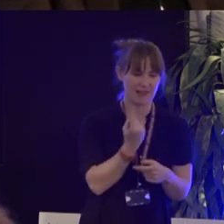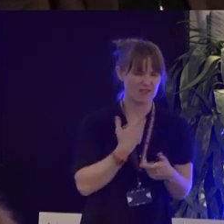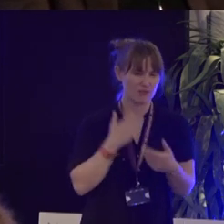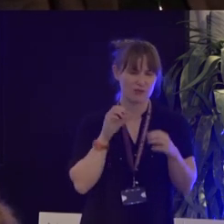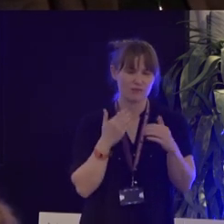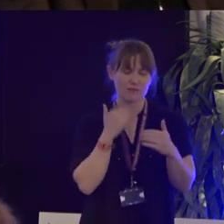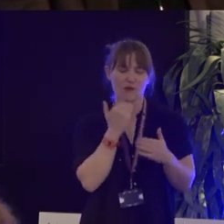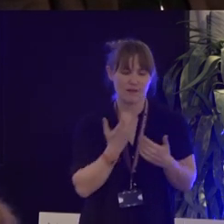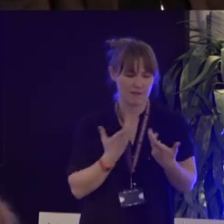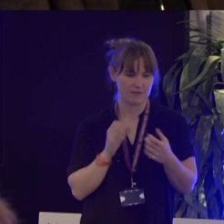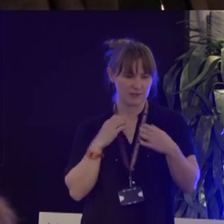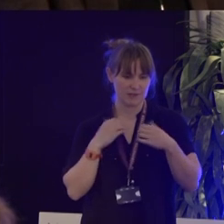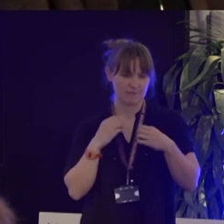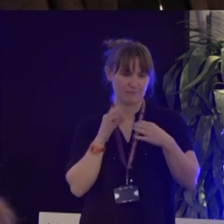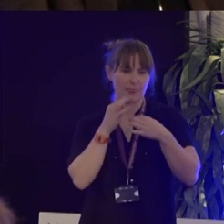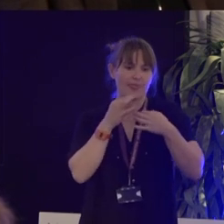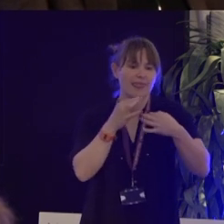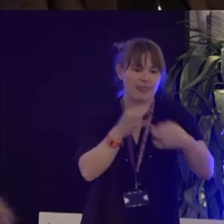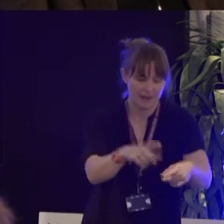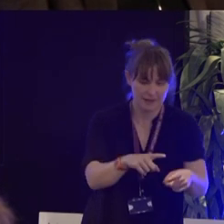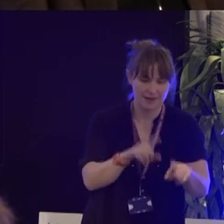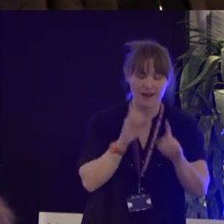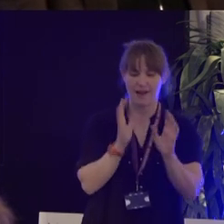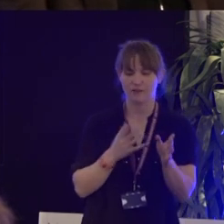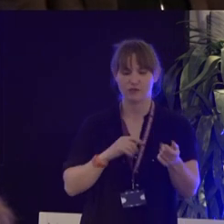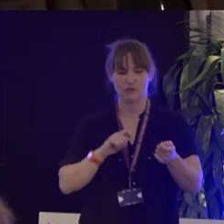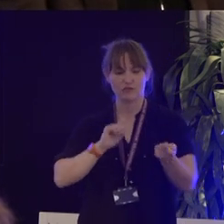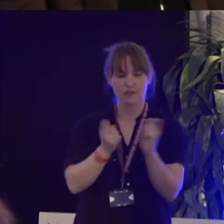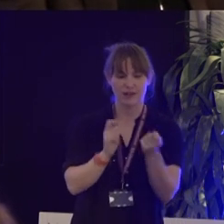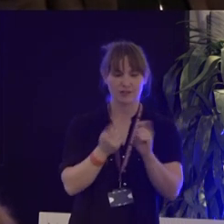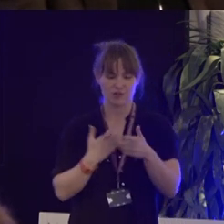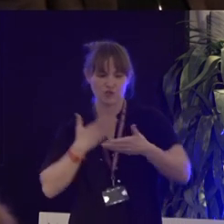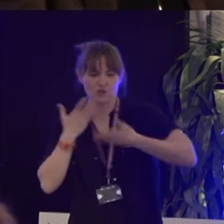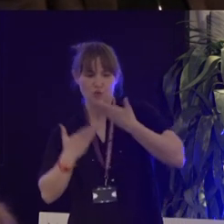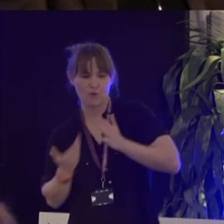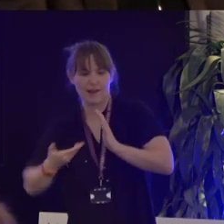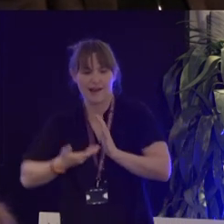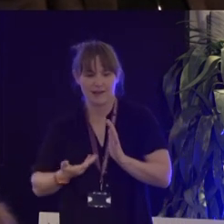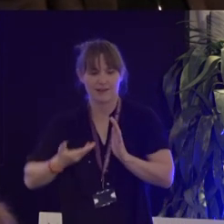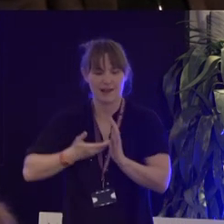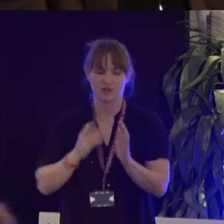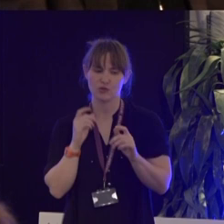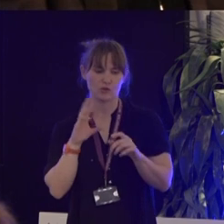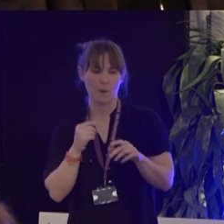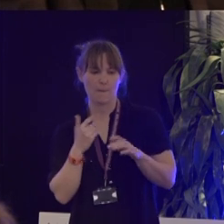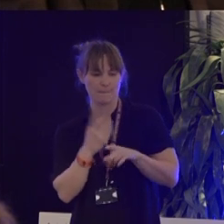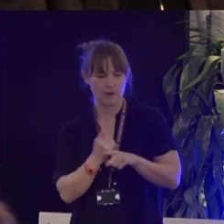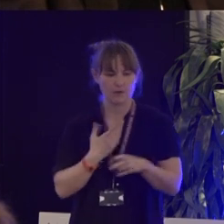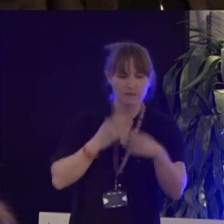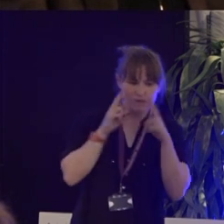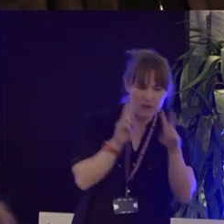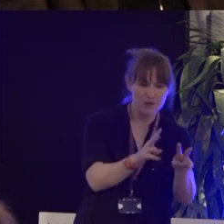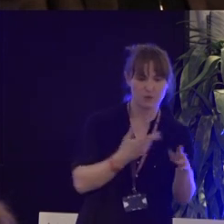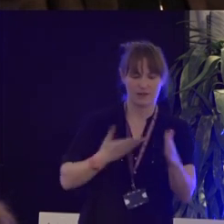And that's what we see now. So for example, with VR, we tend to see this trend now that it's not just about the visuals, but for example, stories.